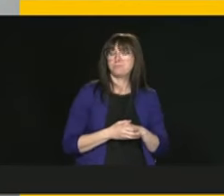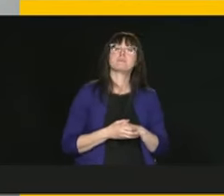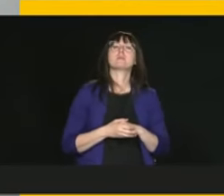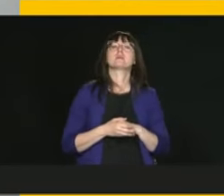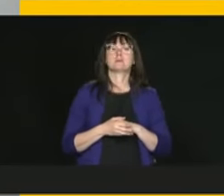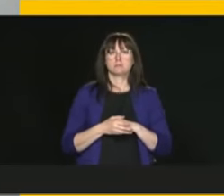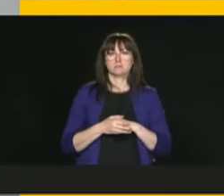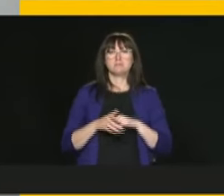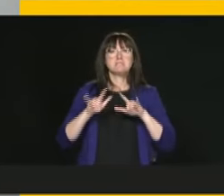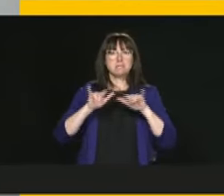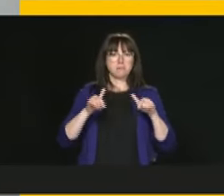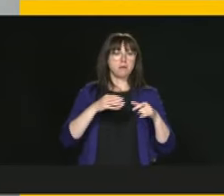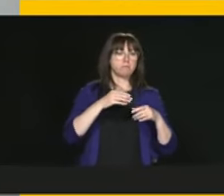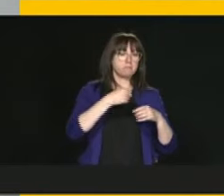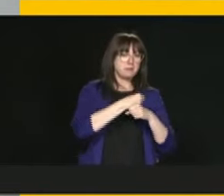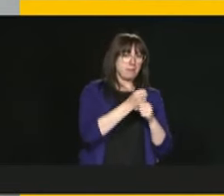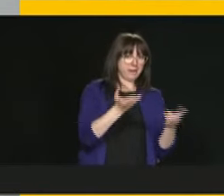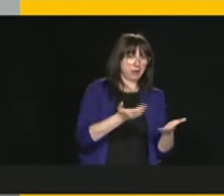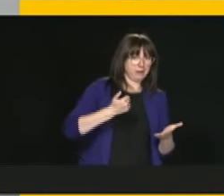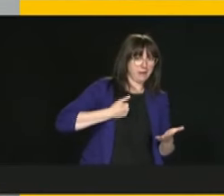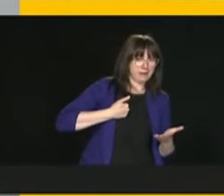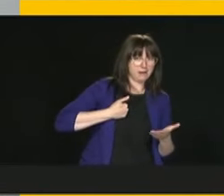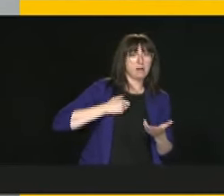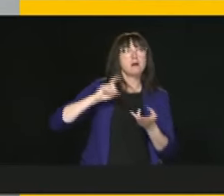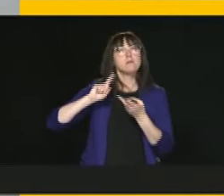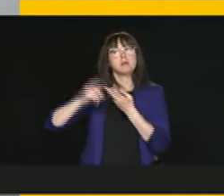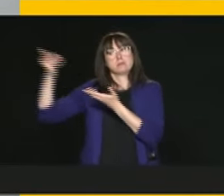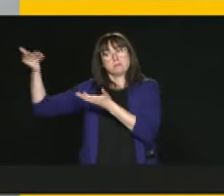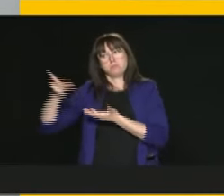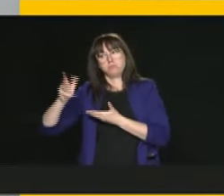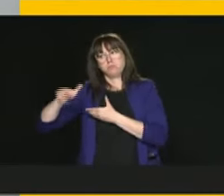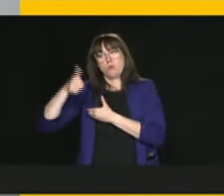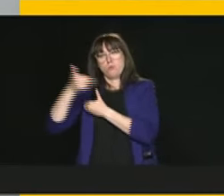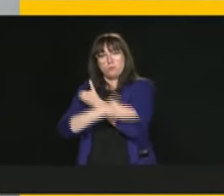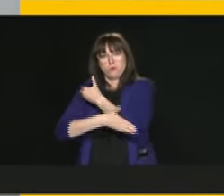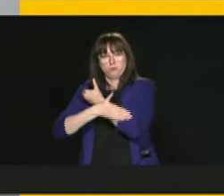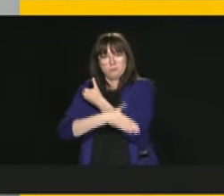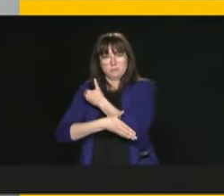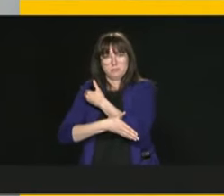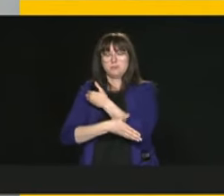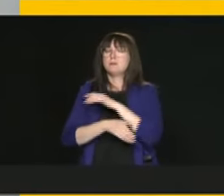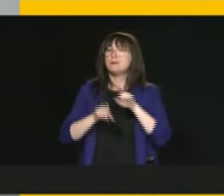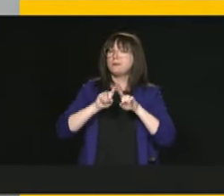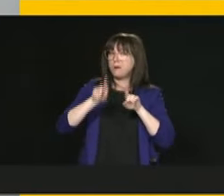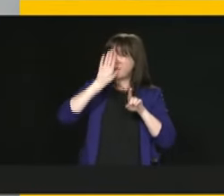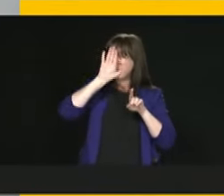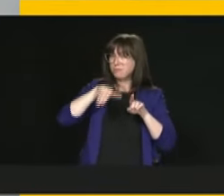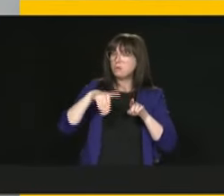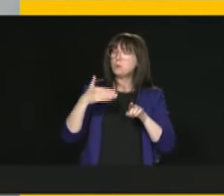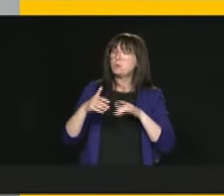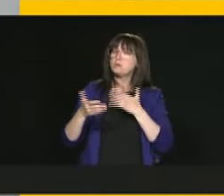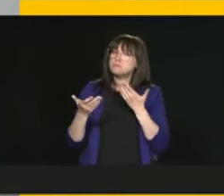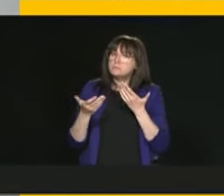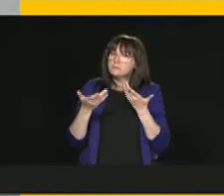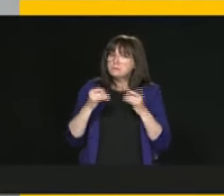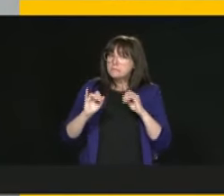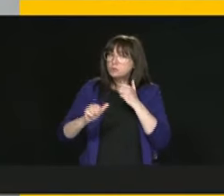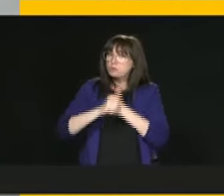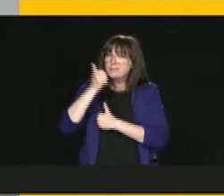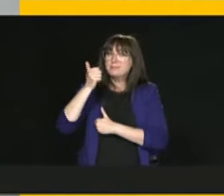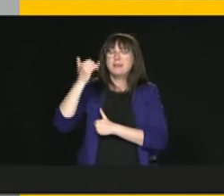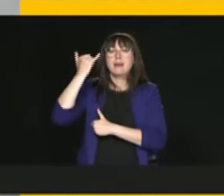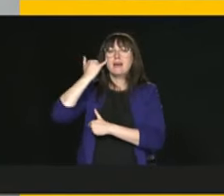time, we know that there is always a risk that the products that we import do not